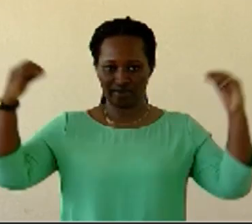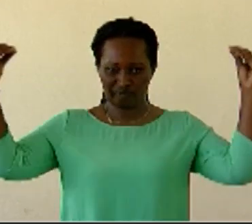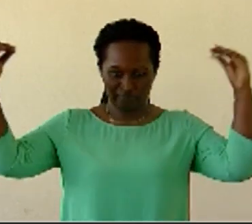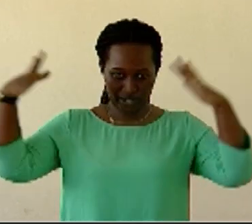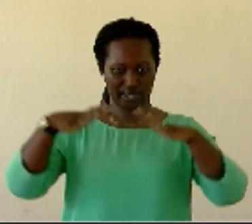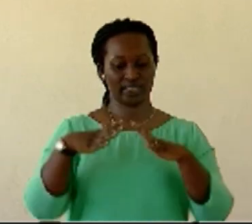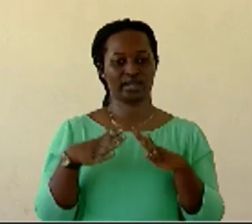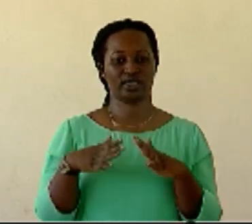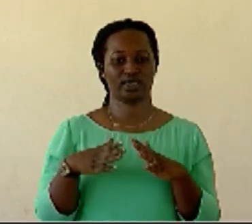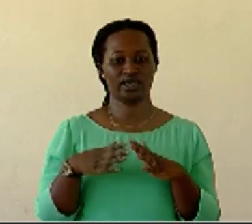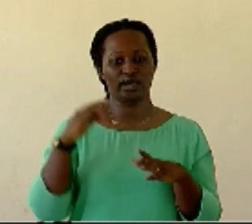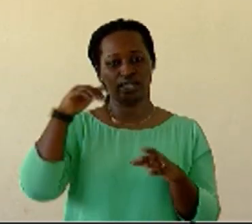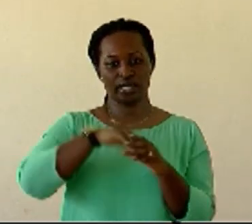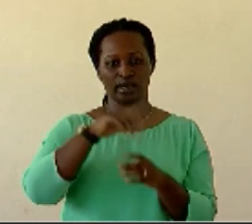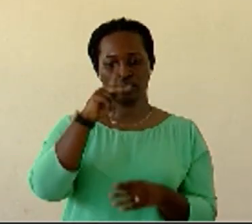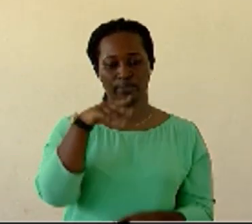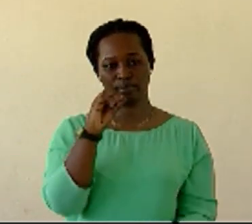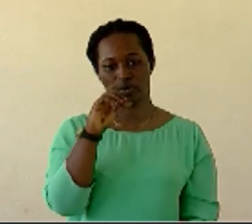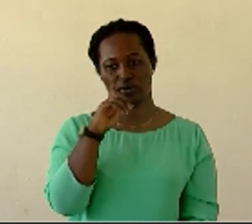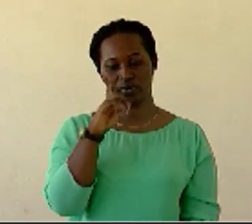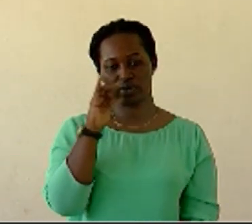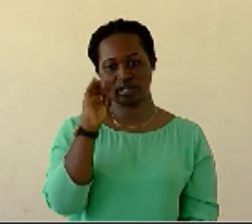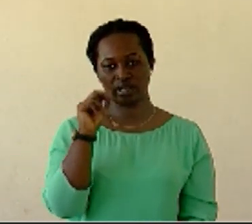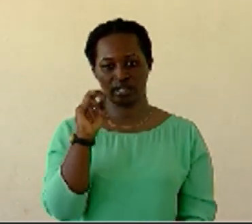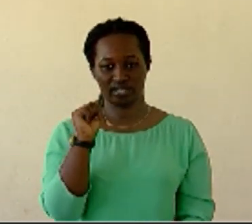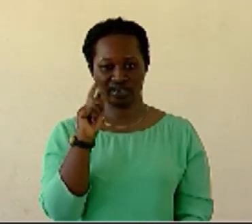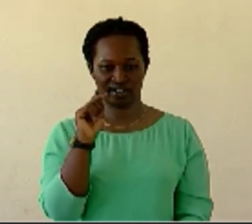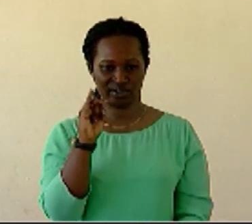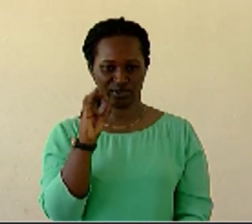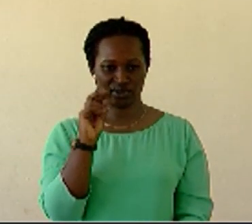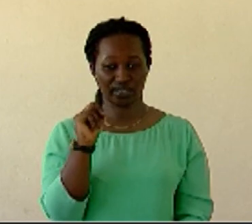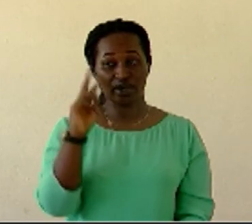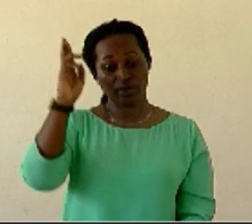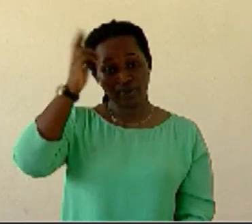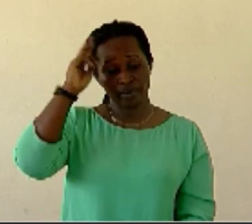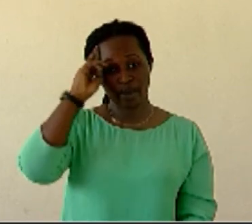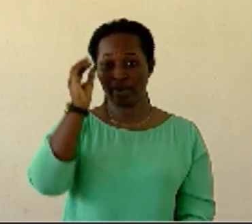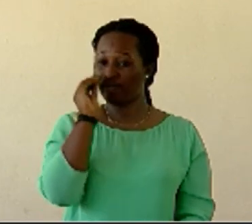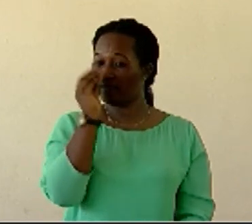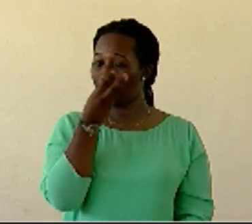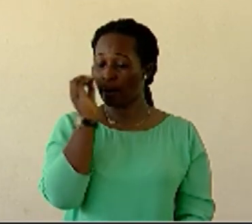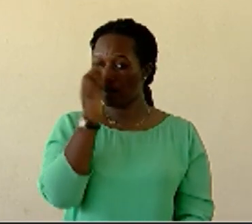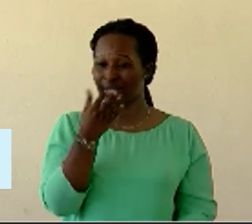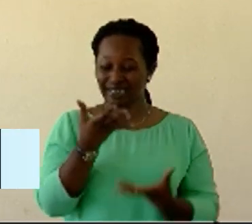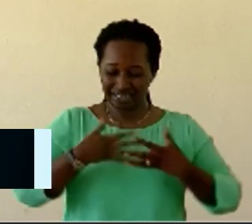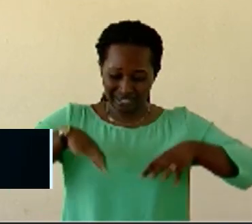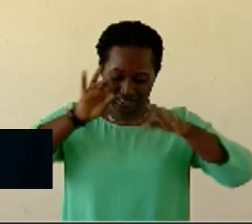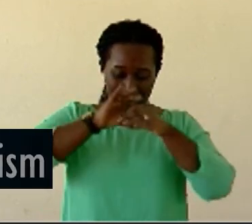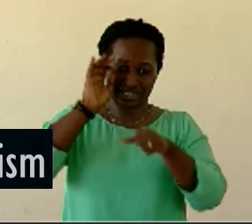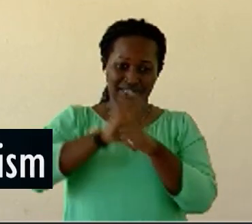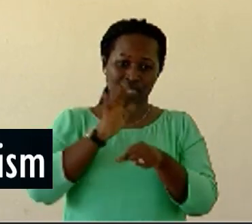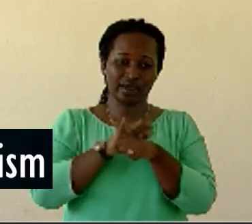Remember, flowers are very important in reproduction of